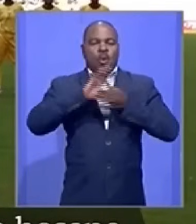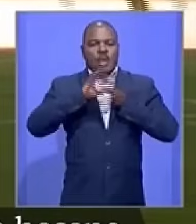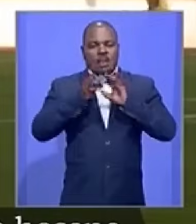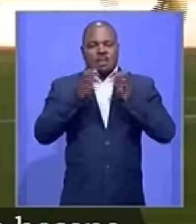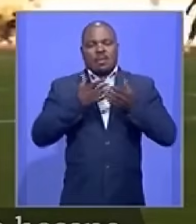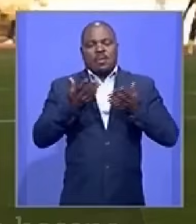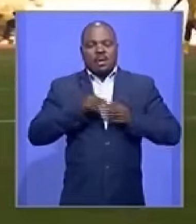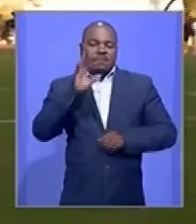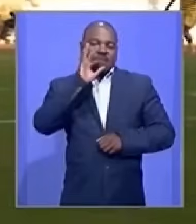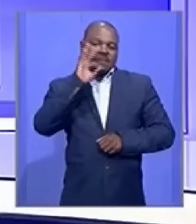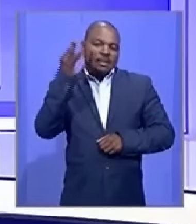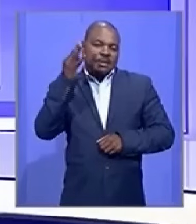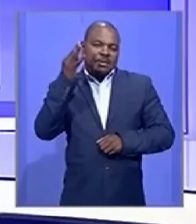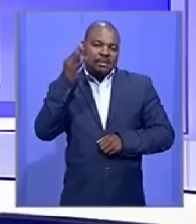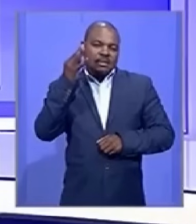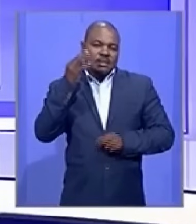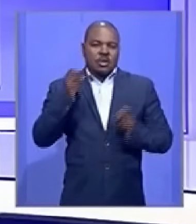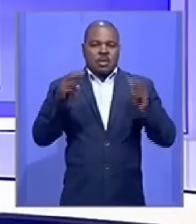ya France.